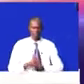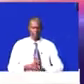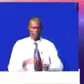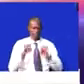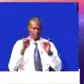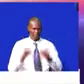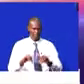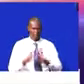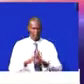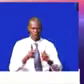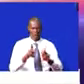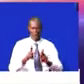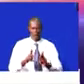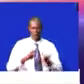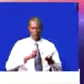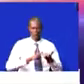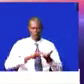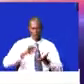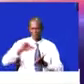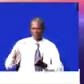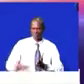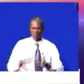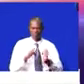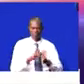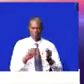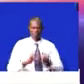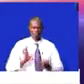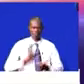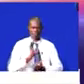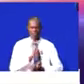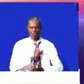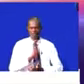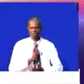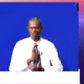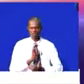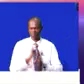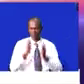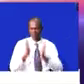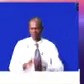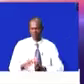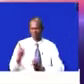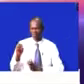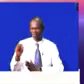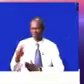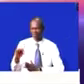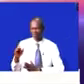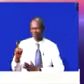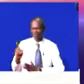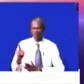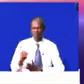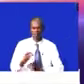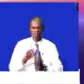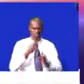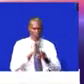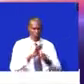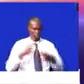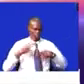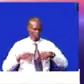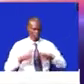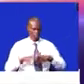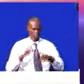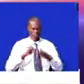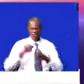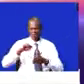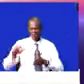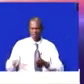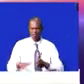Pod wago manatache kaunti ma Migori en ni kaunti kamisona ma kaunti ma Migori Migosi David Gitonga osingo ne oganda e